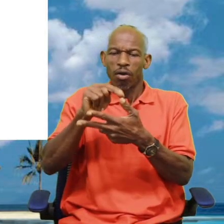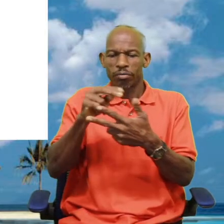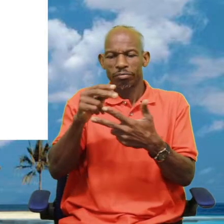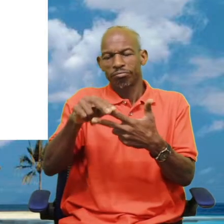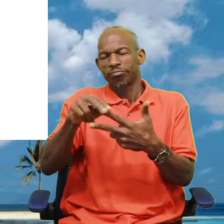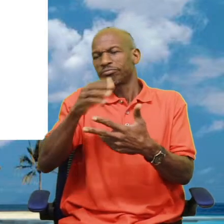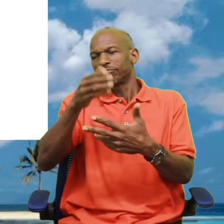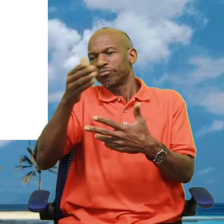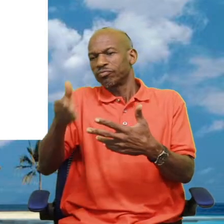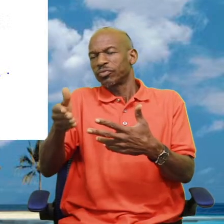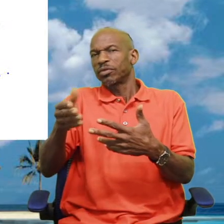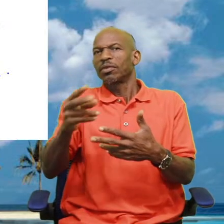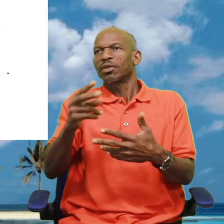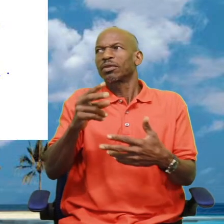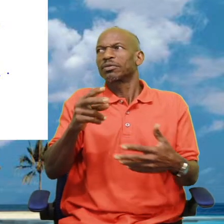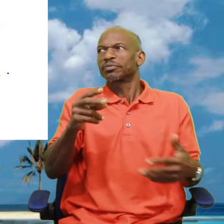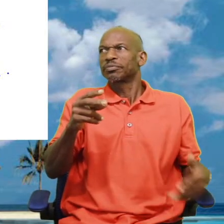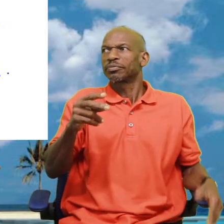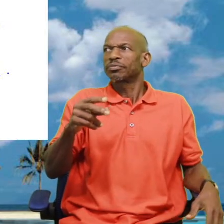going back,